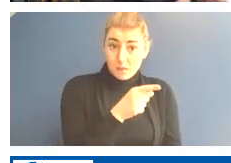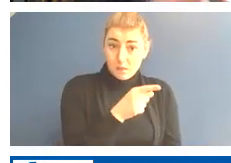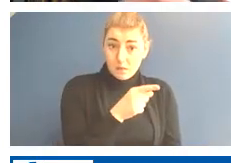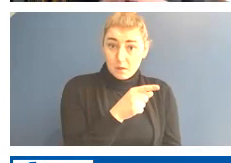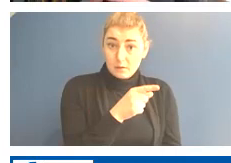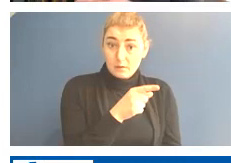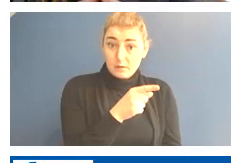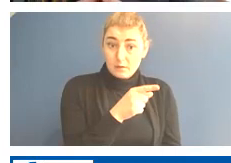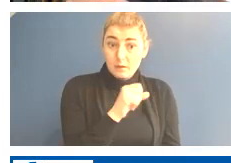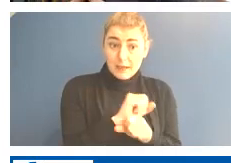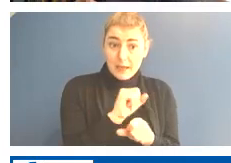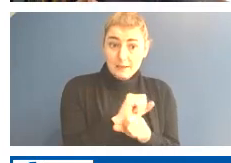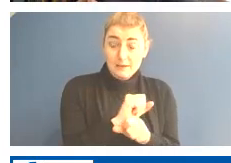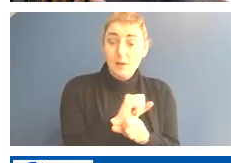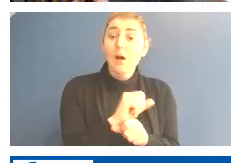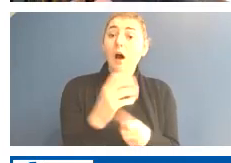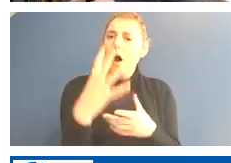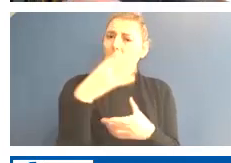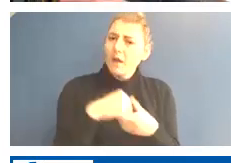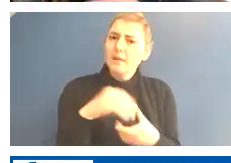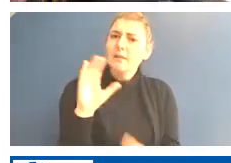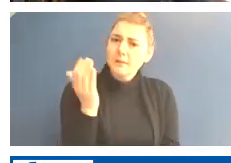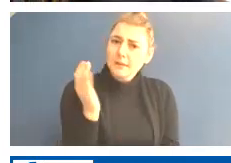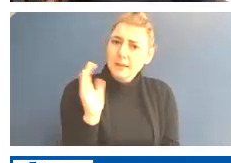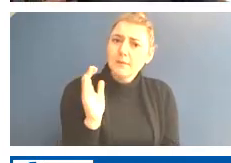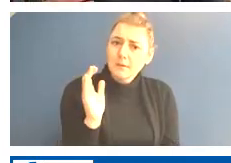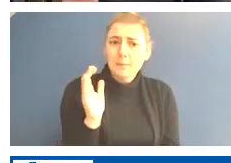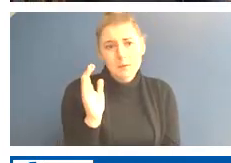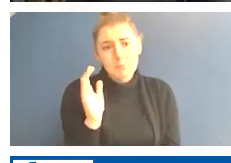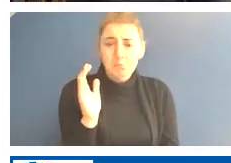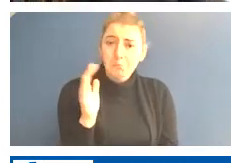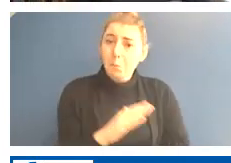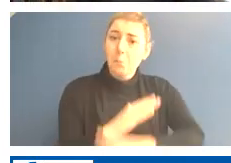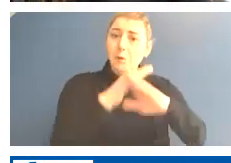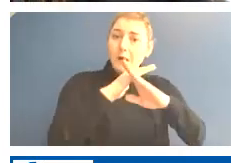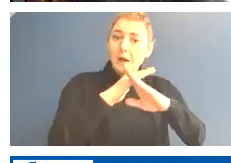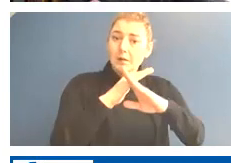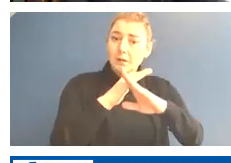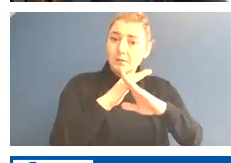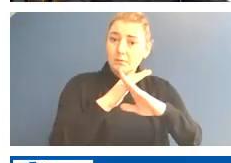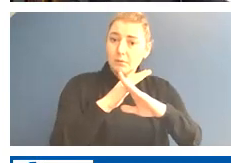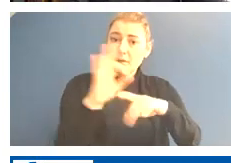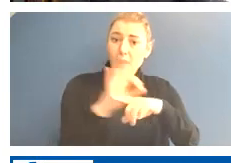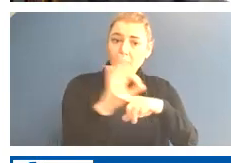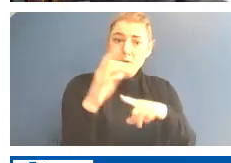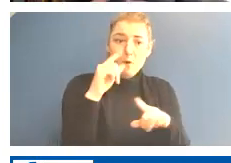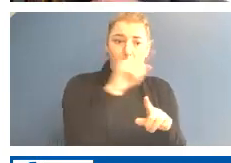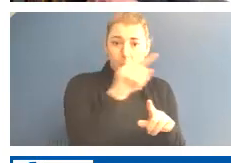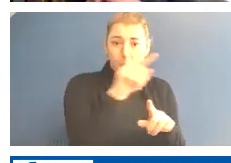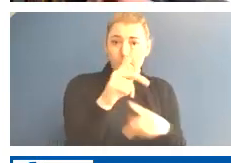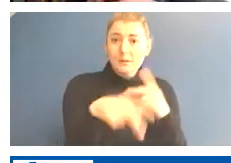within this task, autism seems to be a bit of a protective factor for these sort of